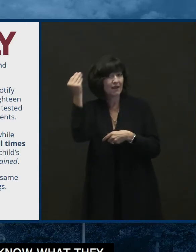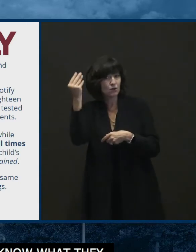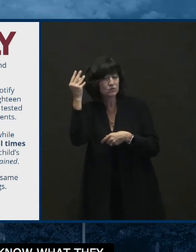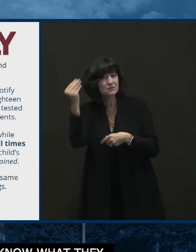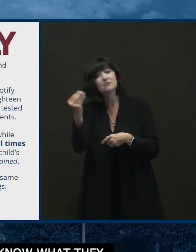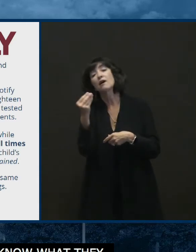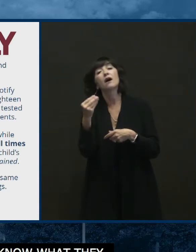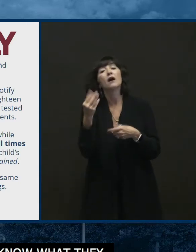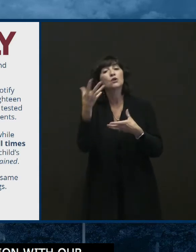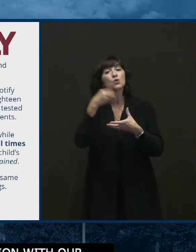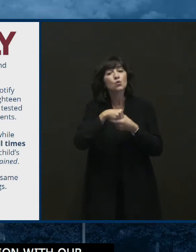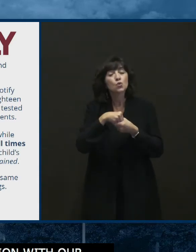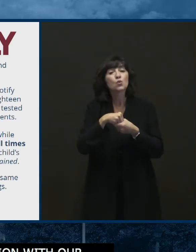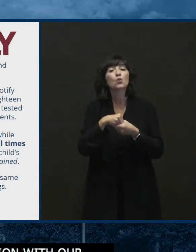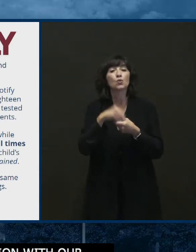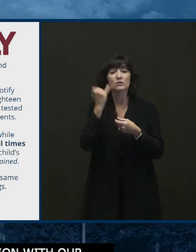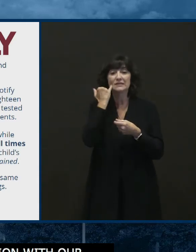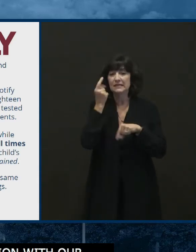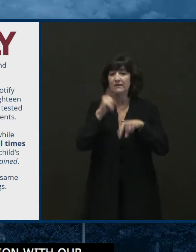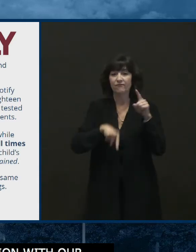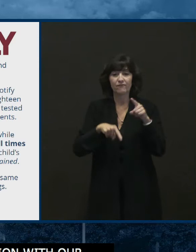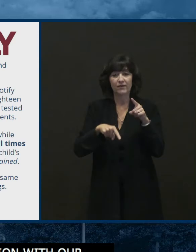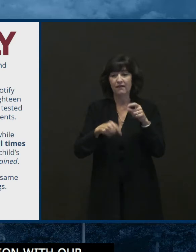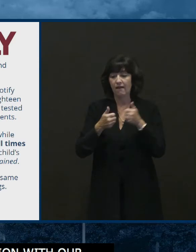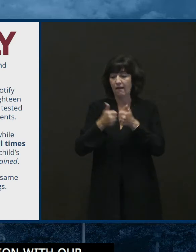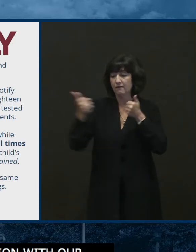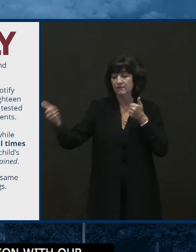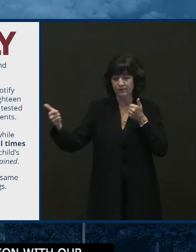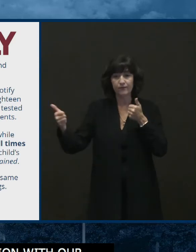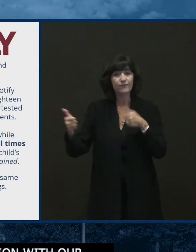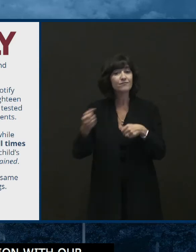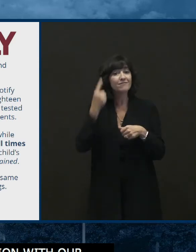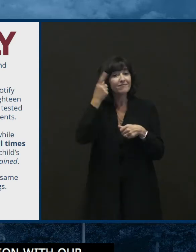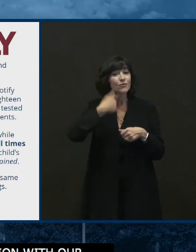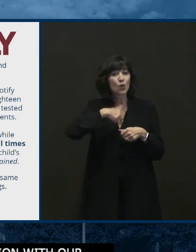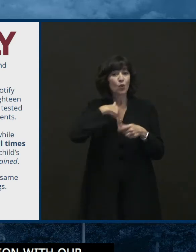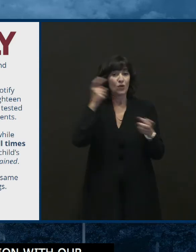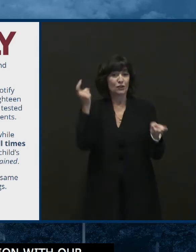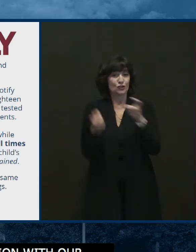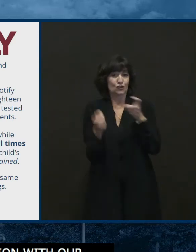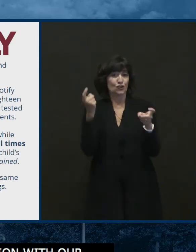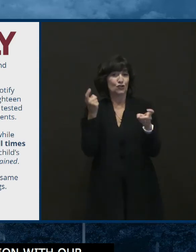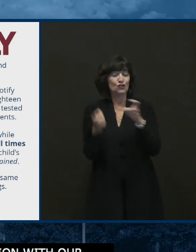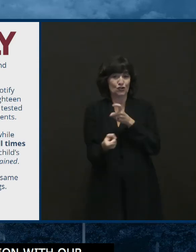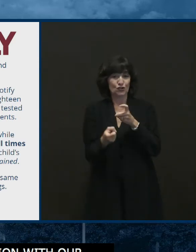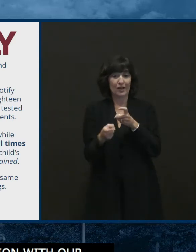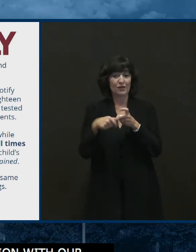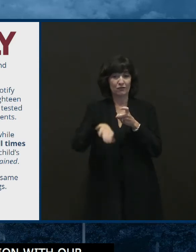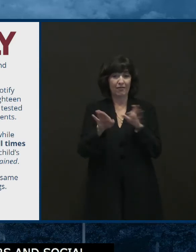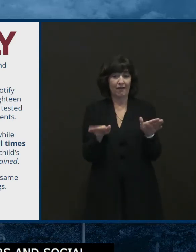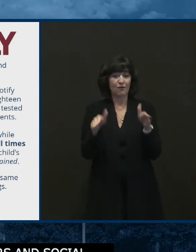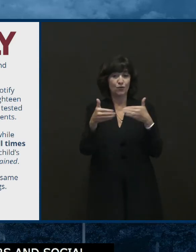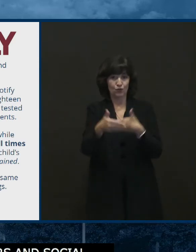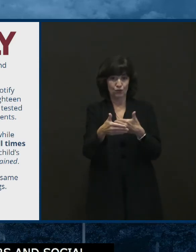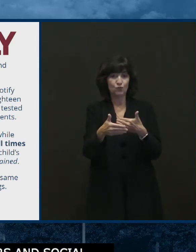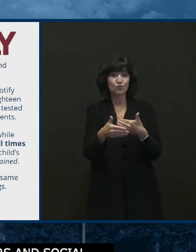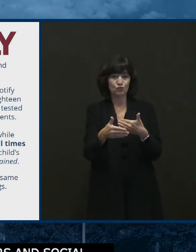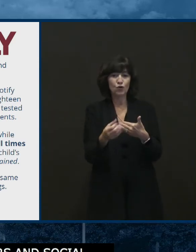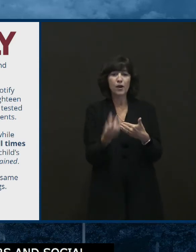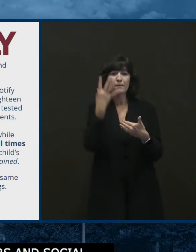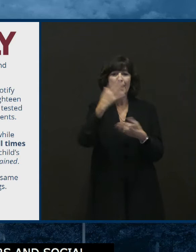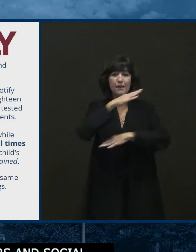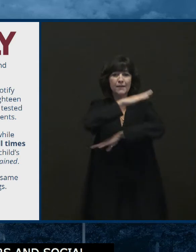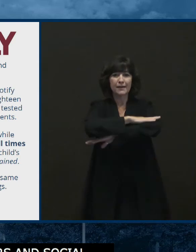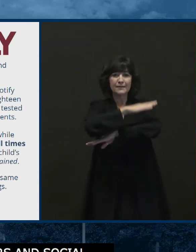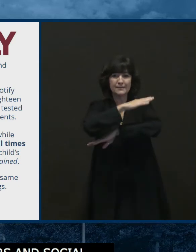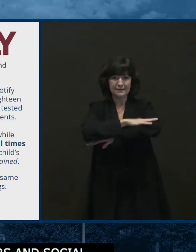maintained. And we did arrange our desks. There's been a lot of geometry going on to figure out how you can squeeze as many desks as